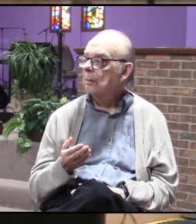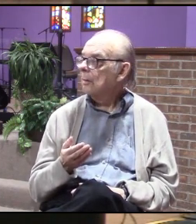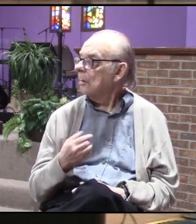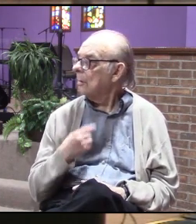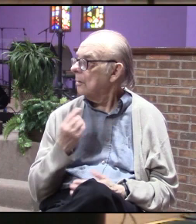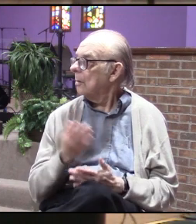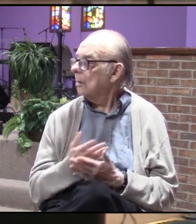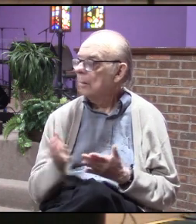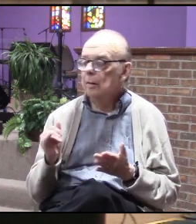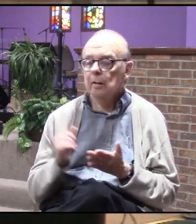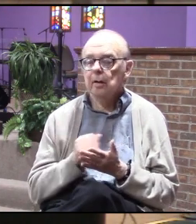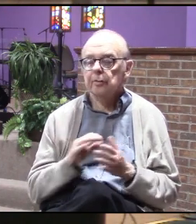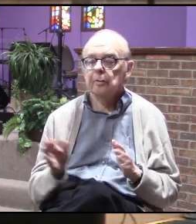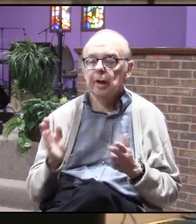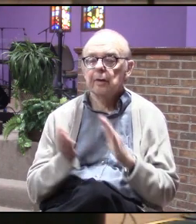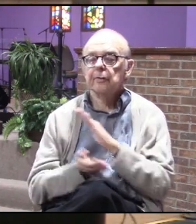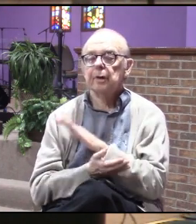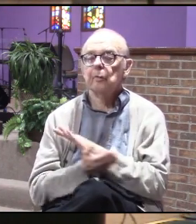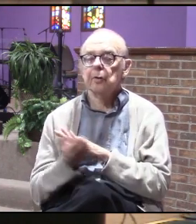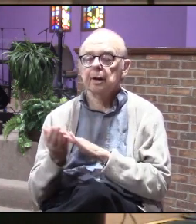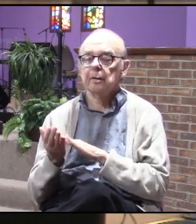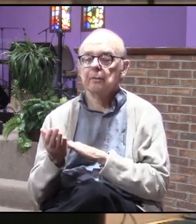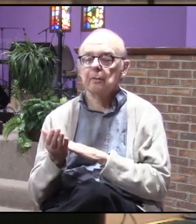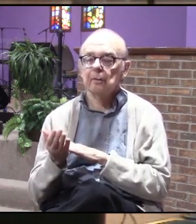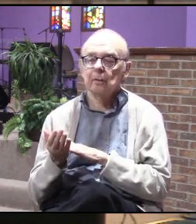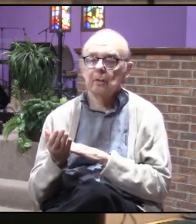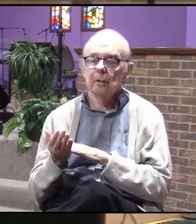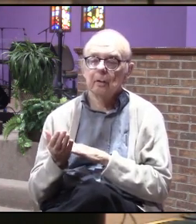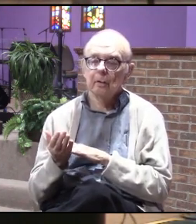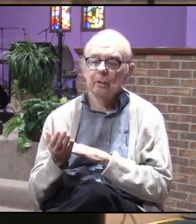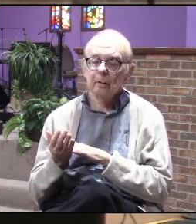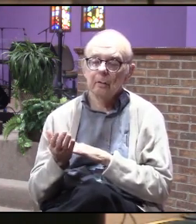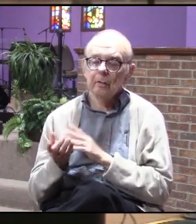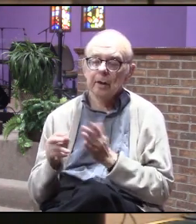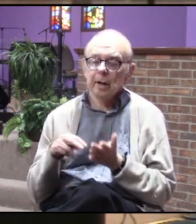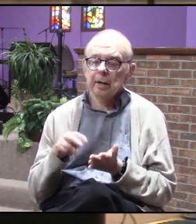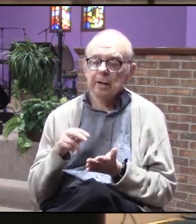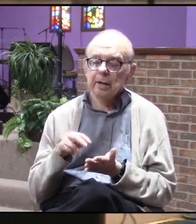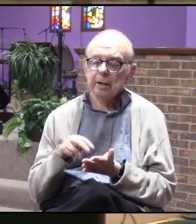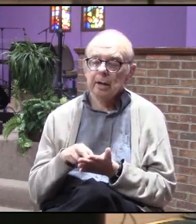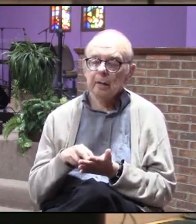One of the first things that I do every morning, I hit the floor,